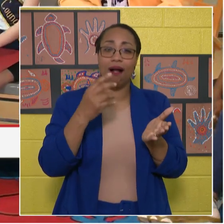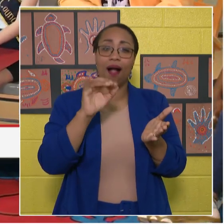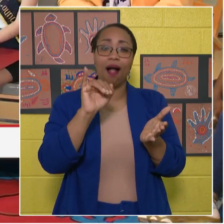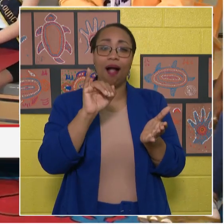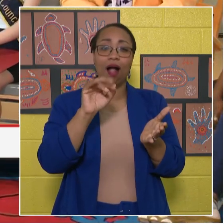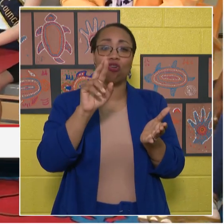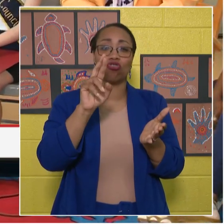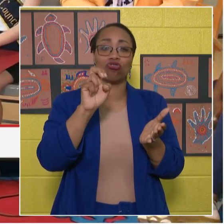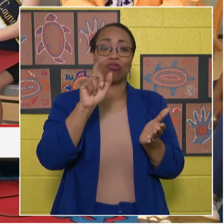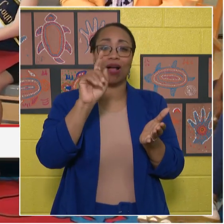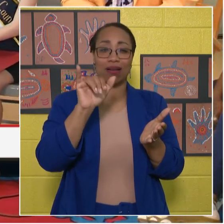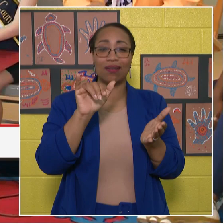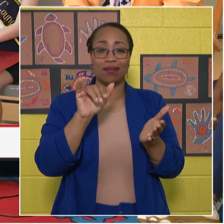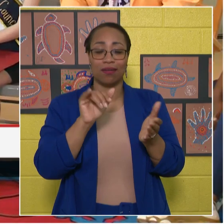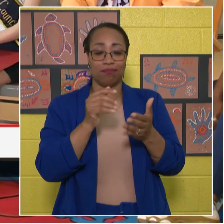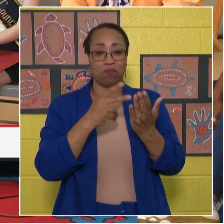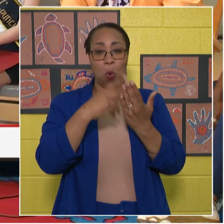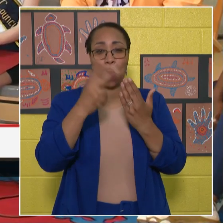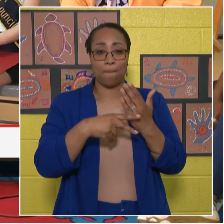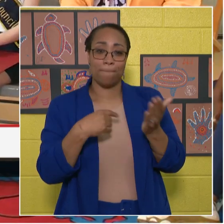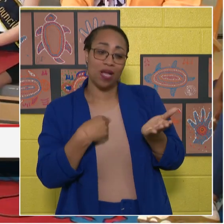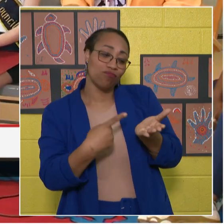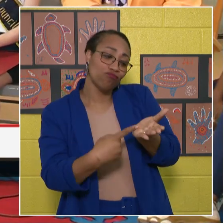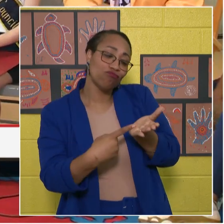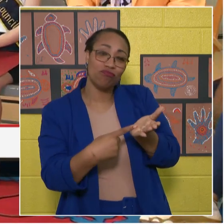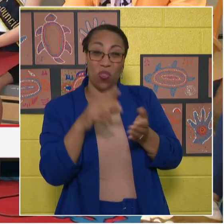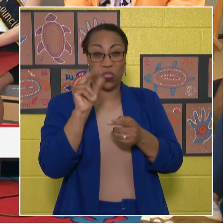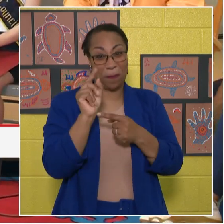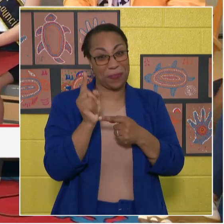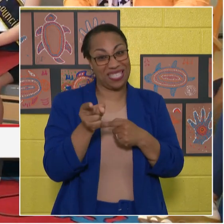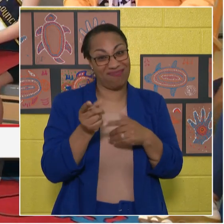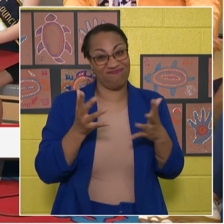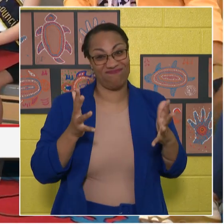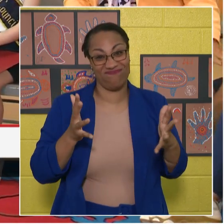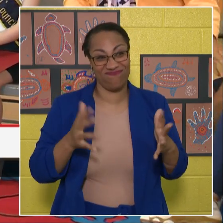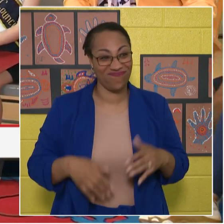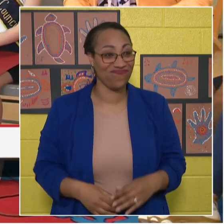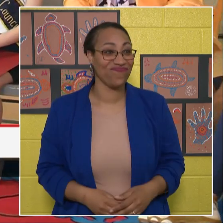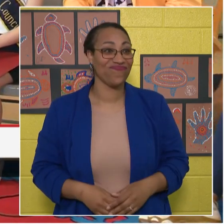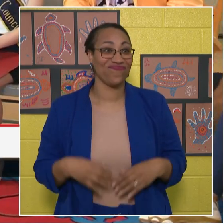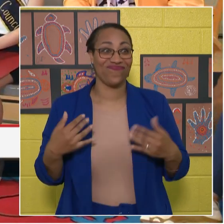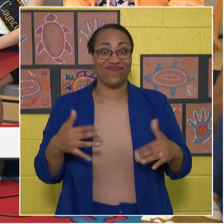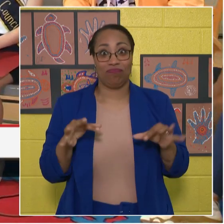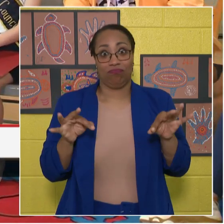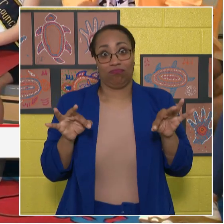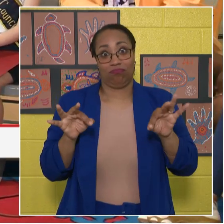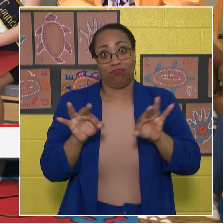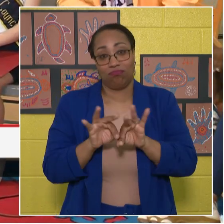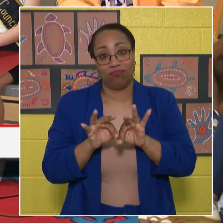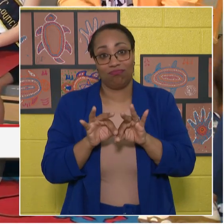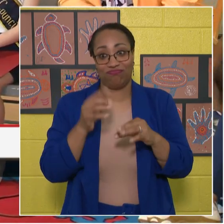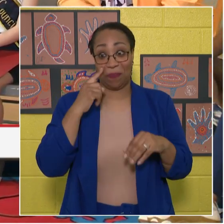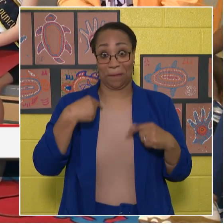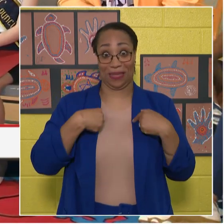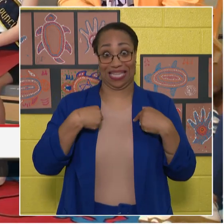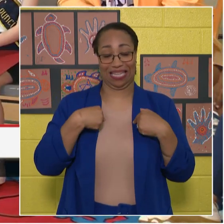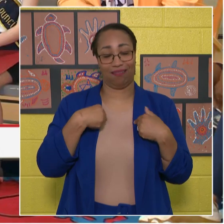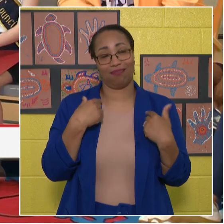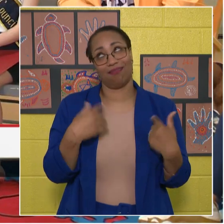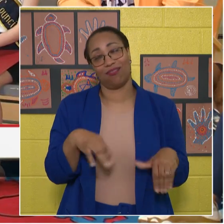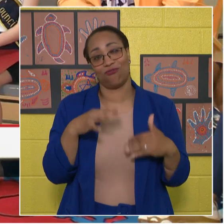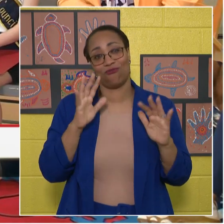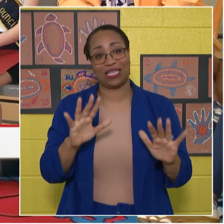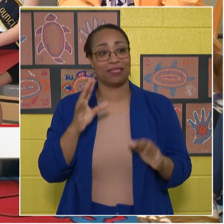every morning. And that has been an experience for me because I've seen